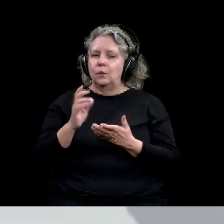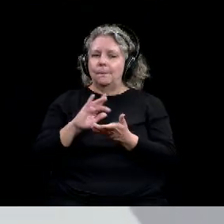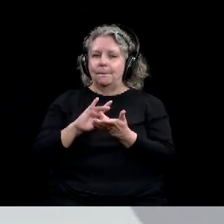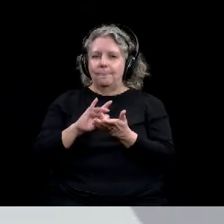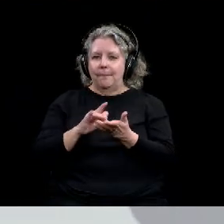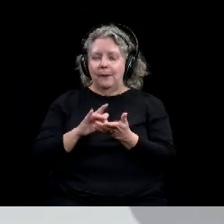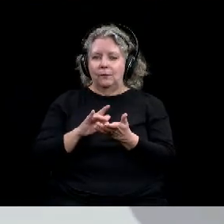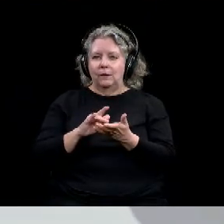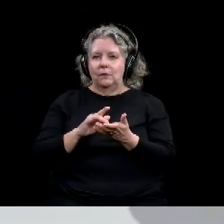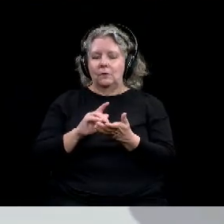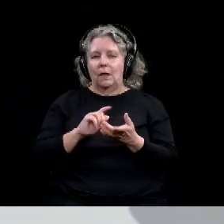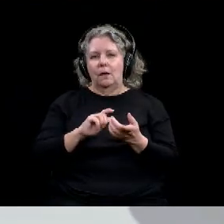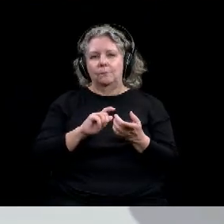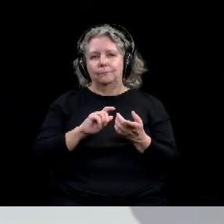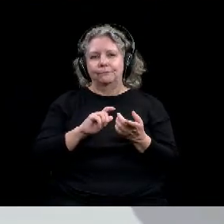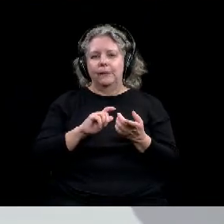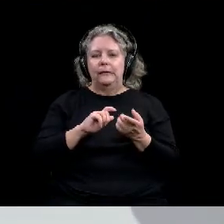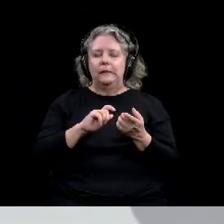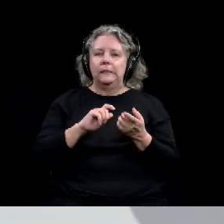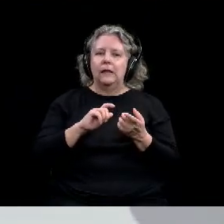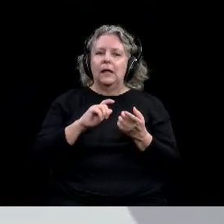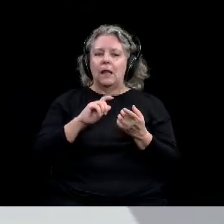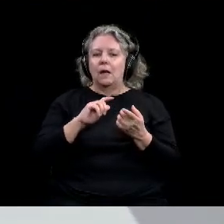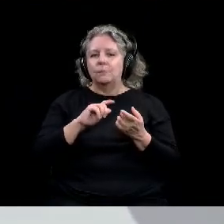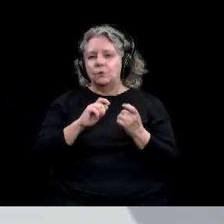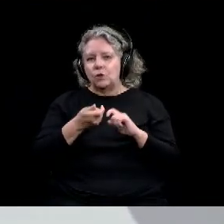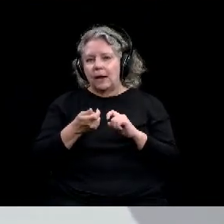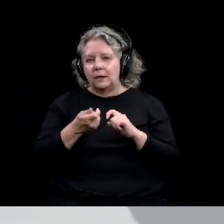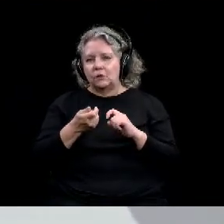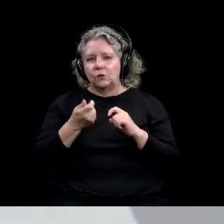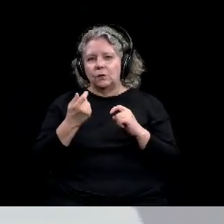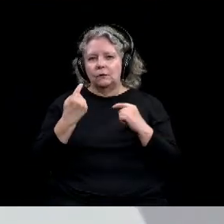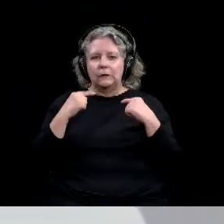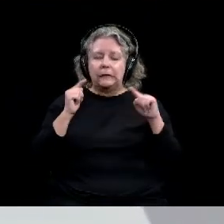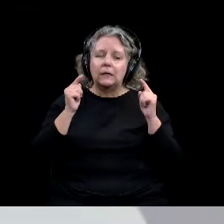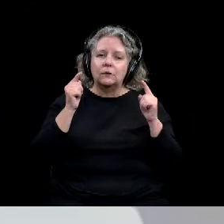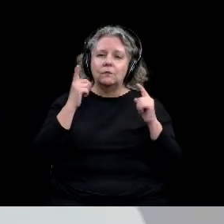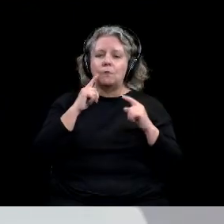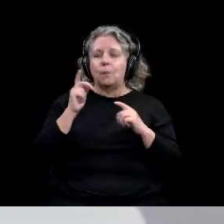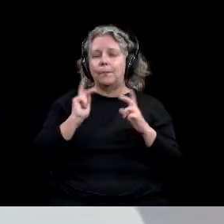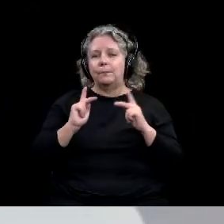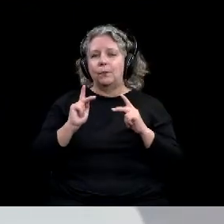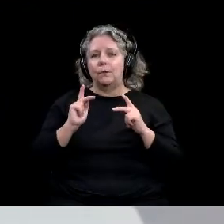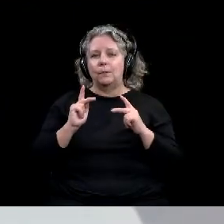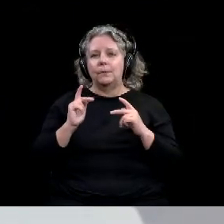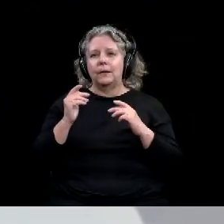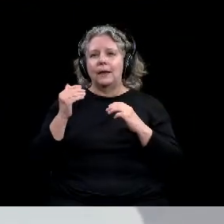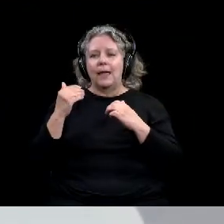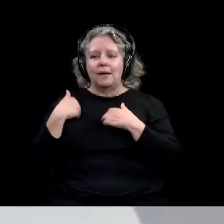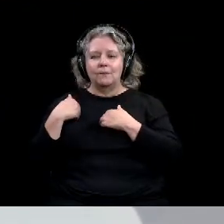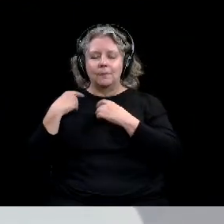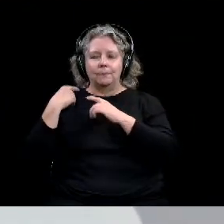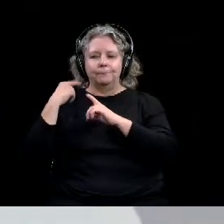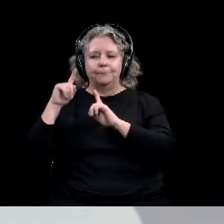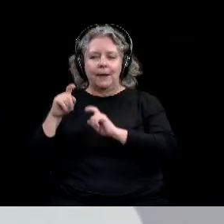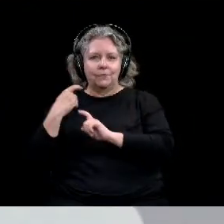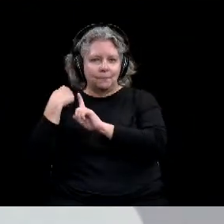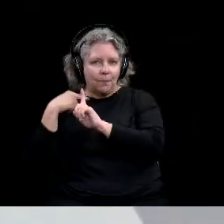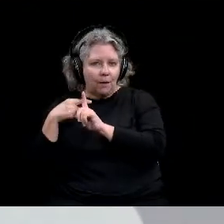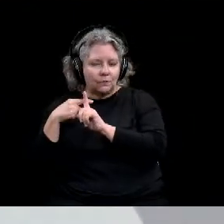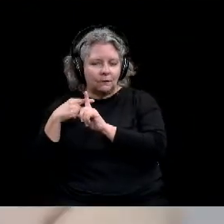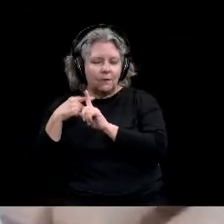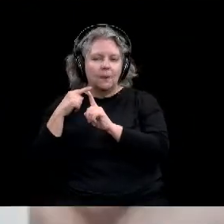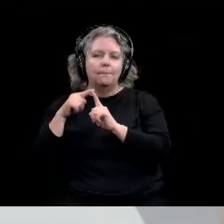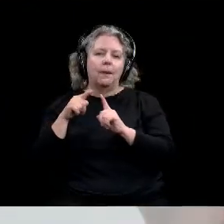hospitalized. And I guess I'd start by reminding folks that early